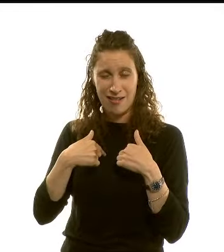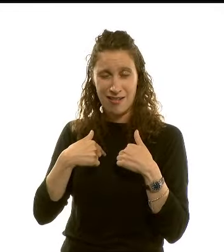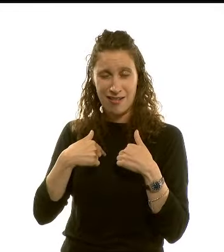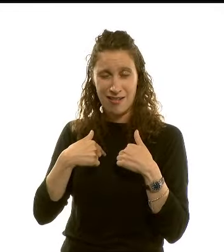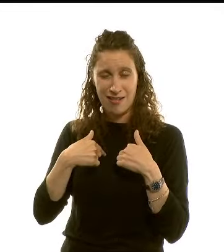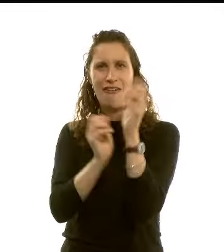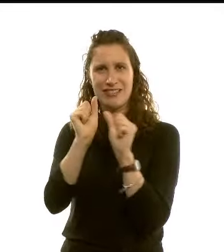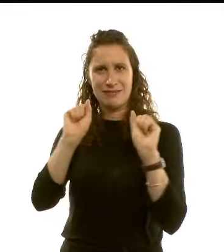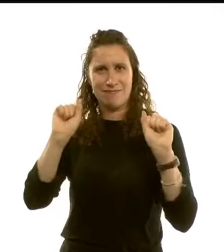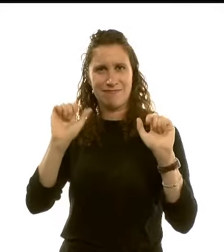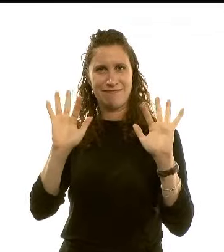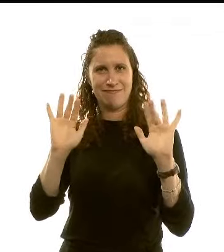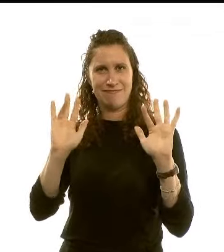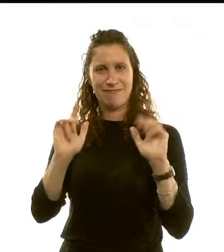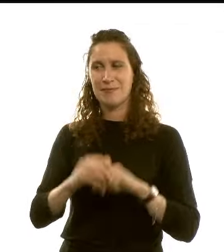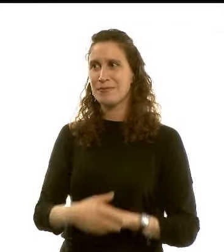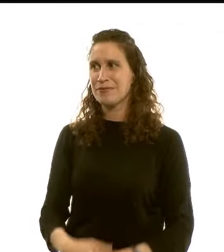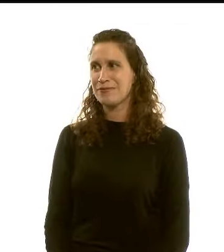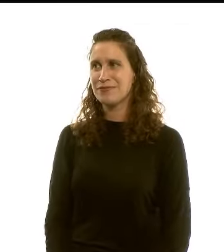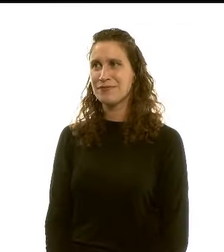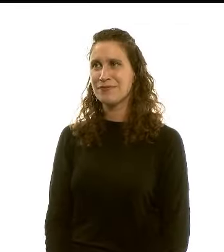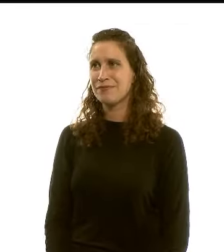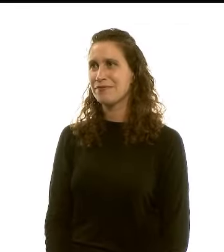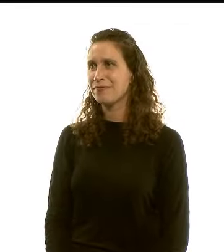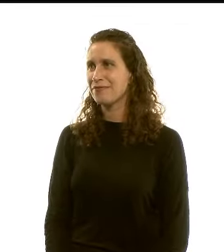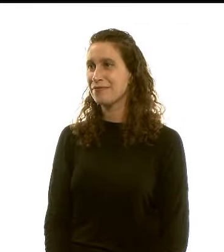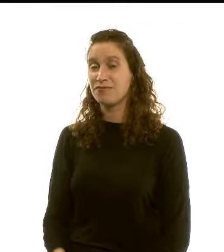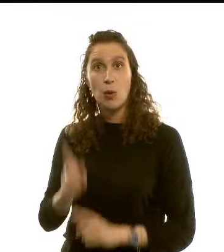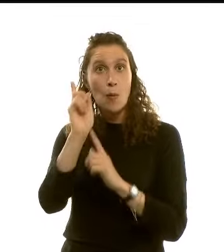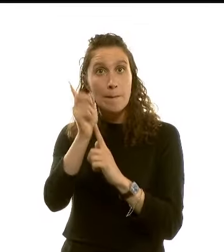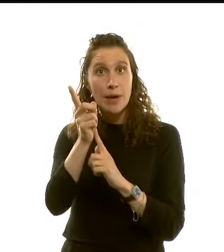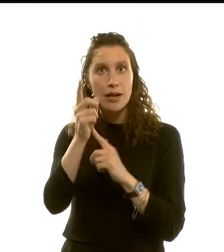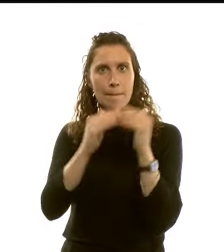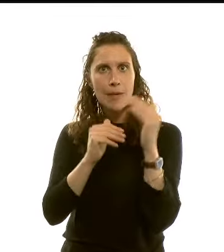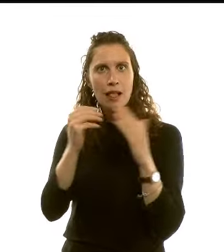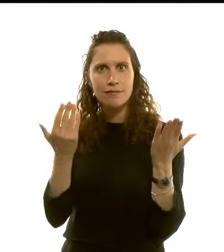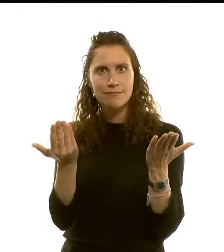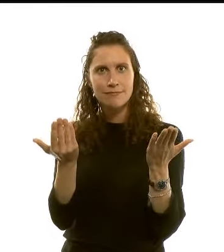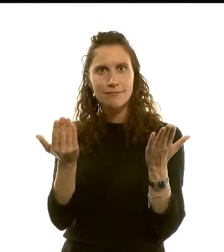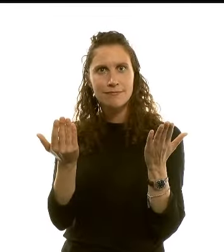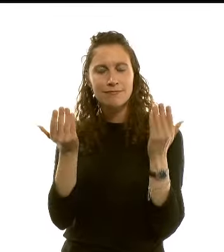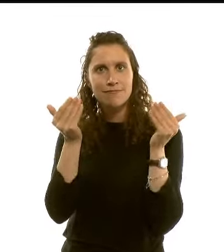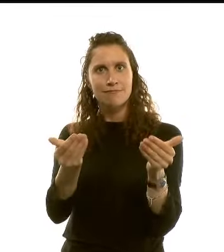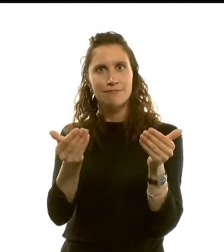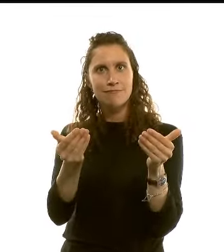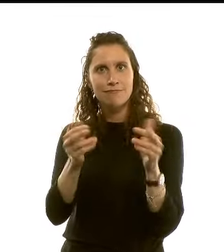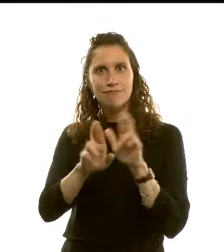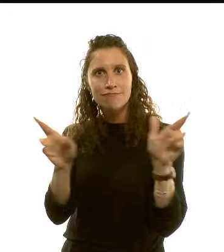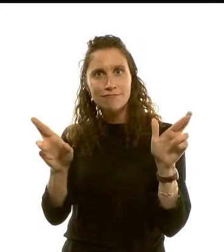gloves. Okay, for this challenge we've got only 60 seconds to build. Are you ready?